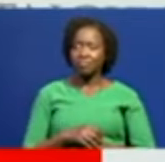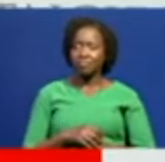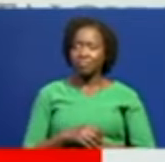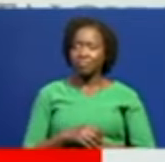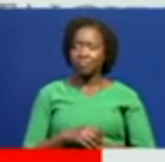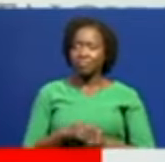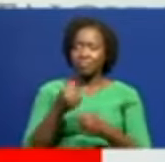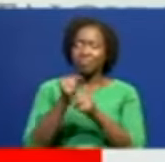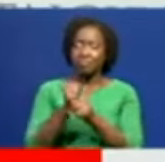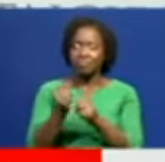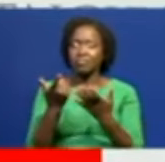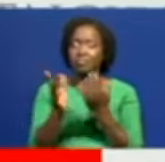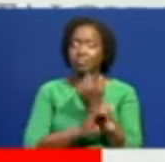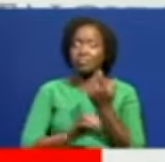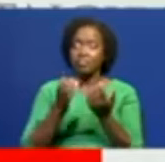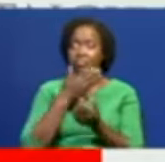to make this country better.